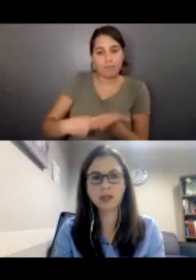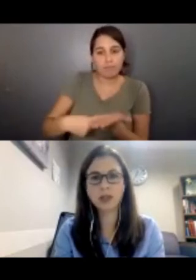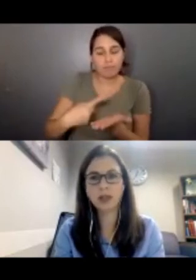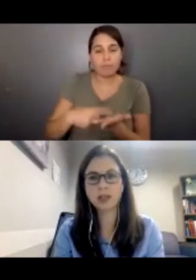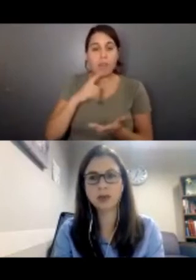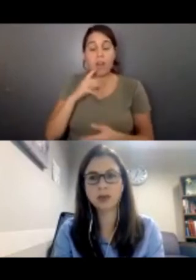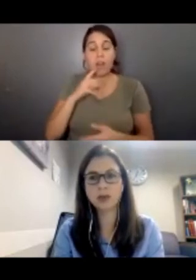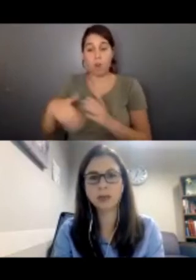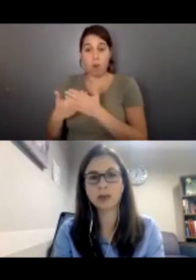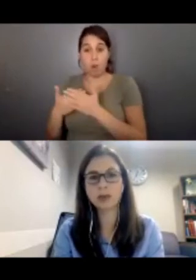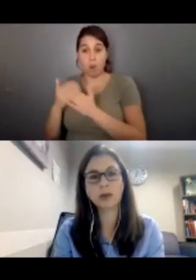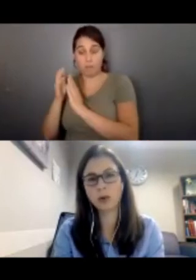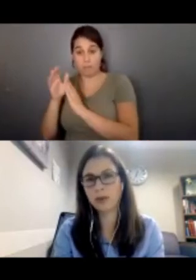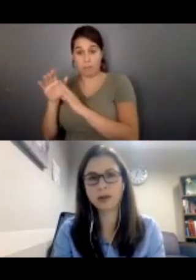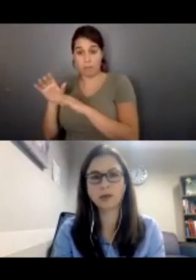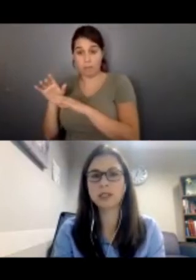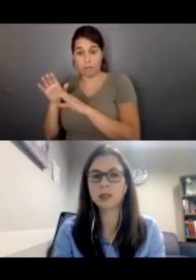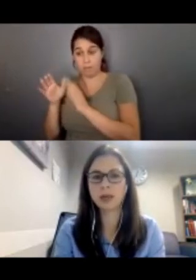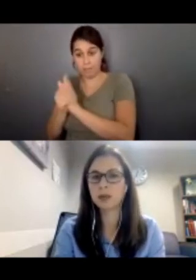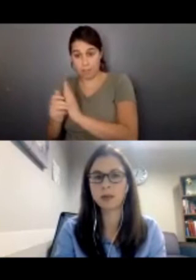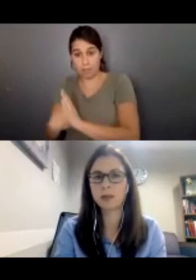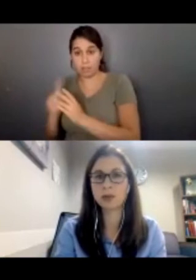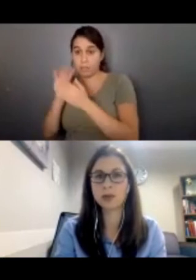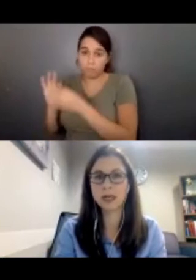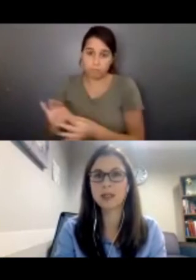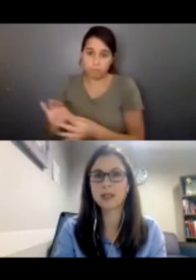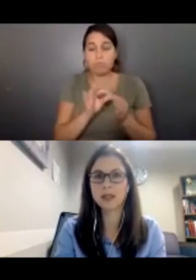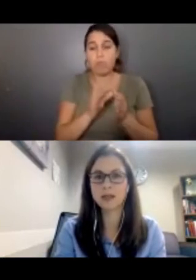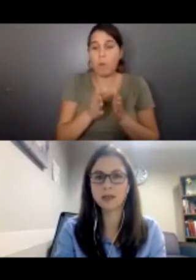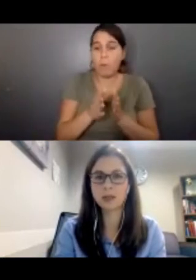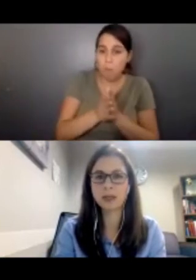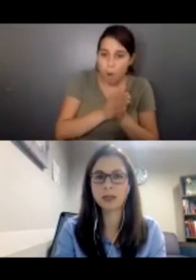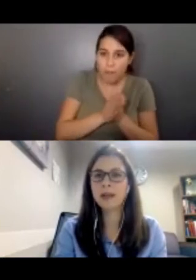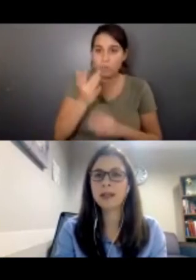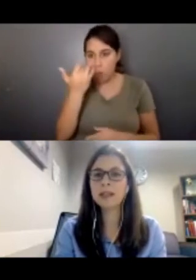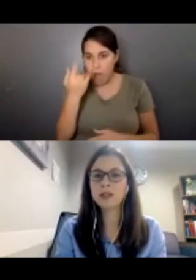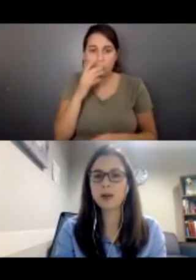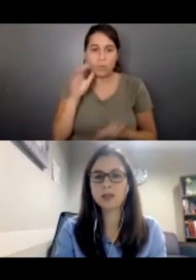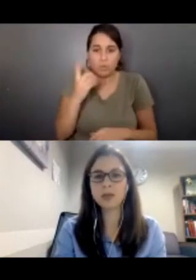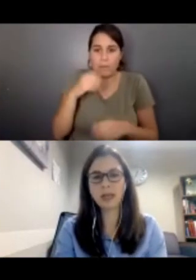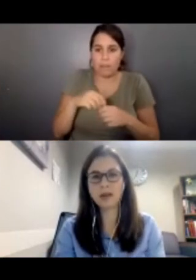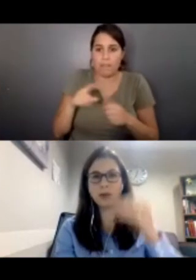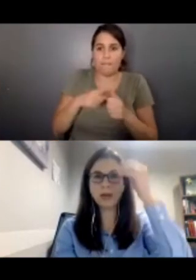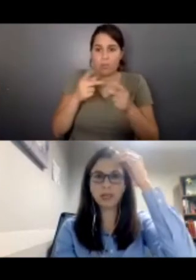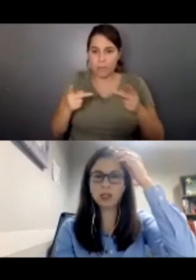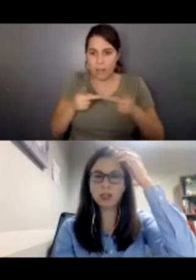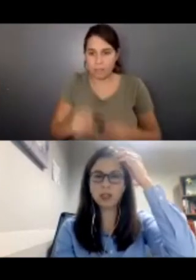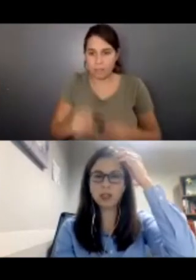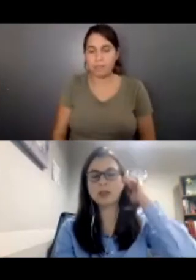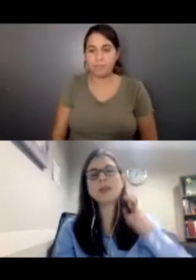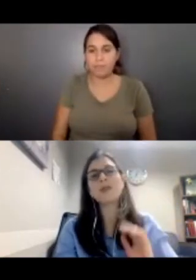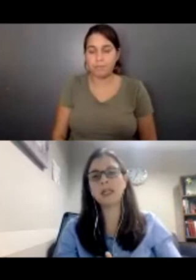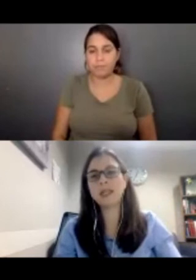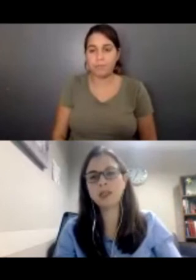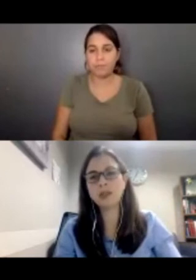discussing to personal motivators or reasons why someone pursues medicine in the first place. These skills are also really helpful when